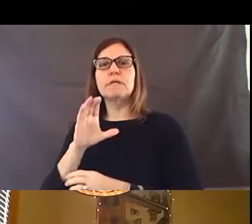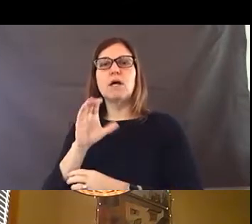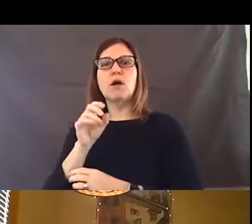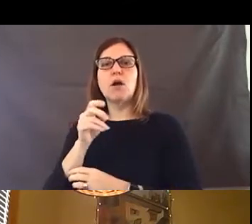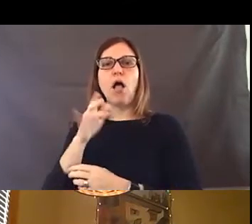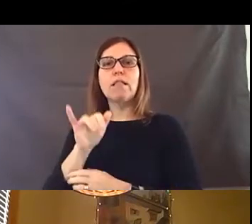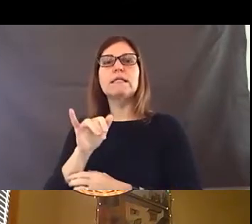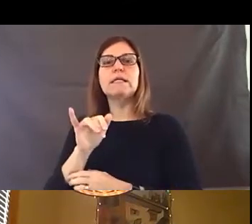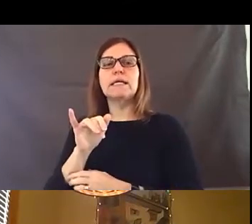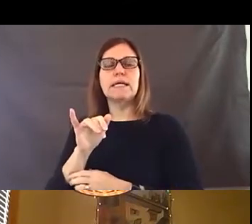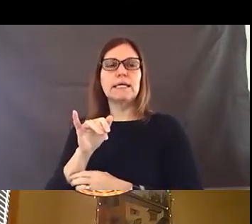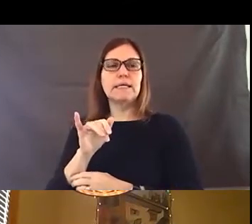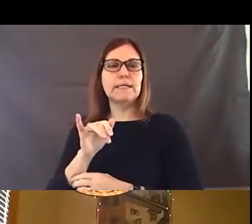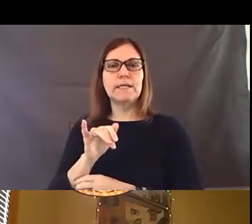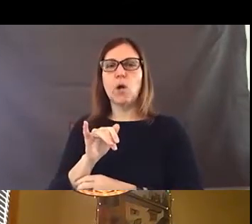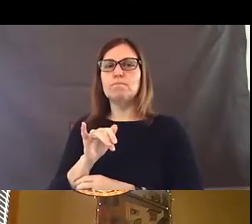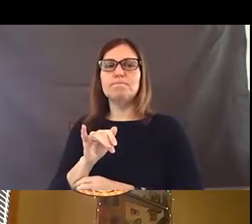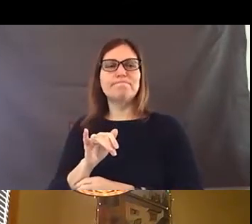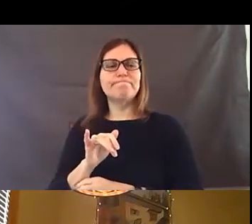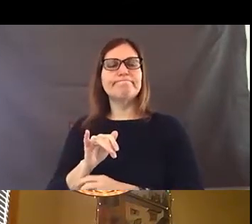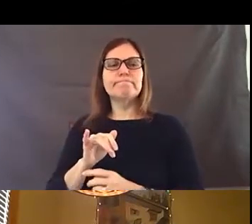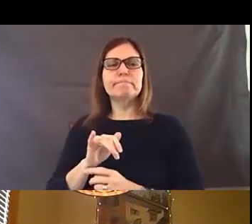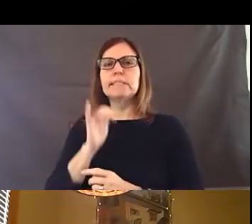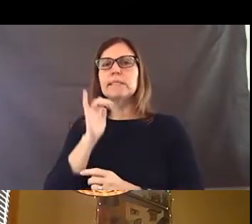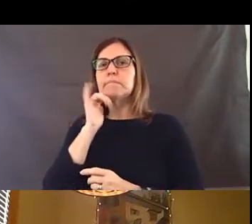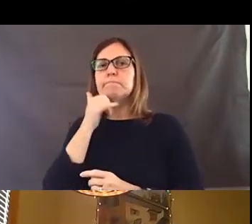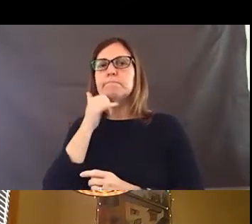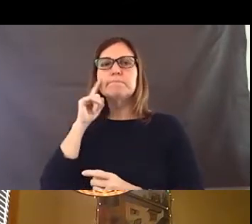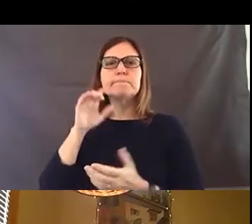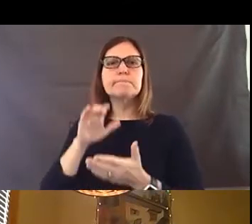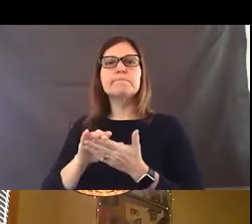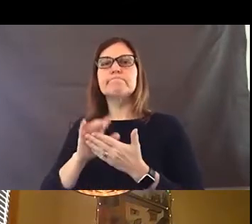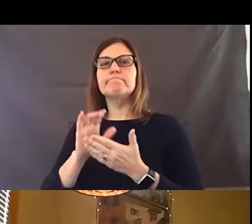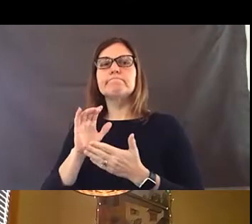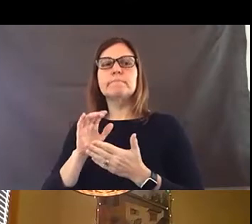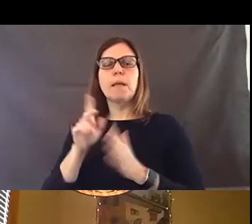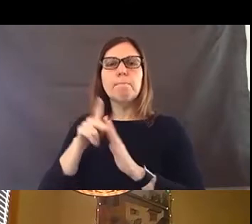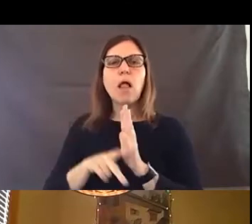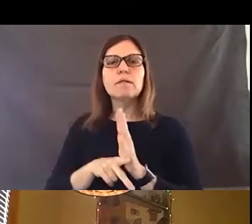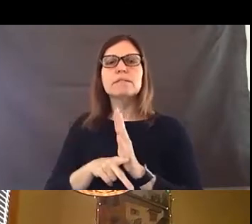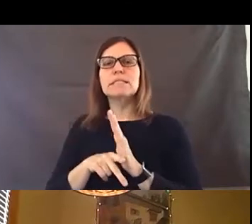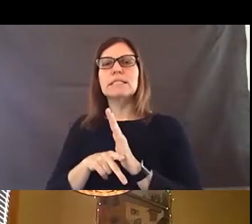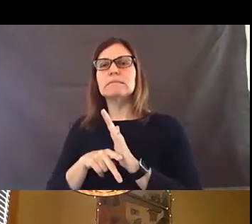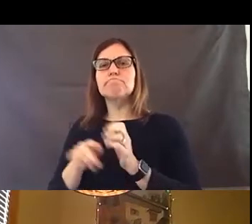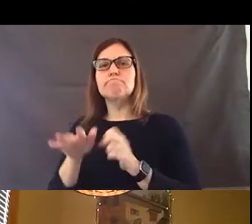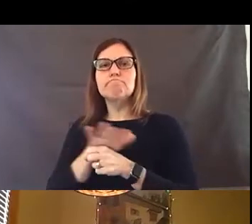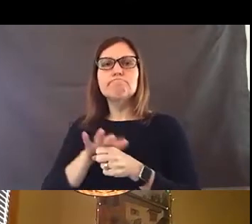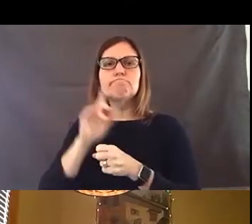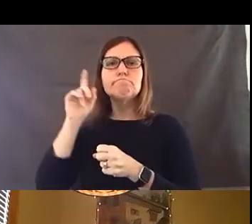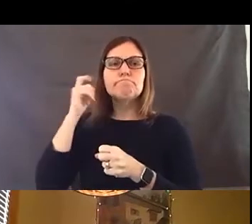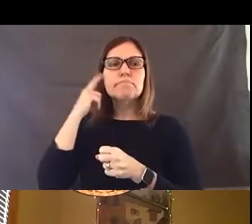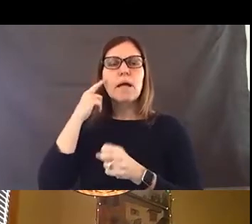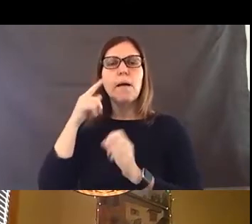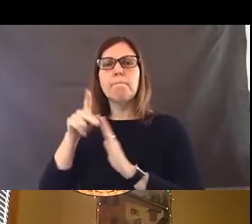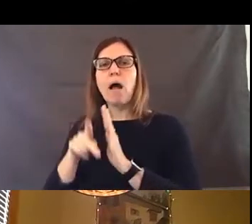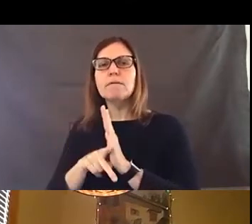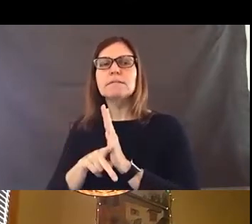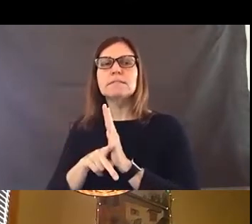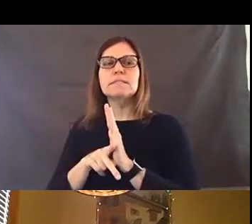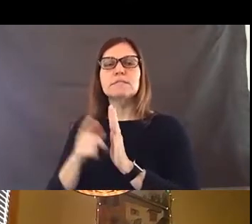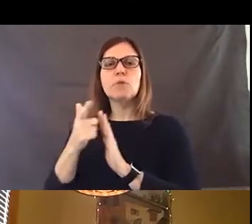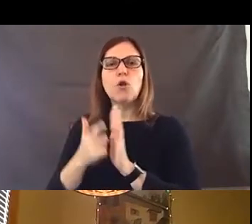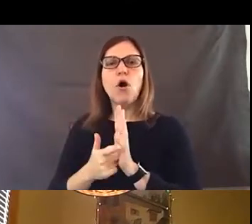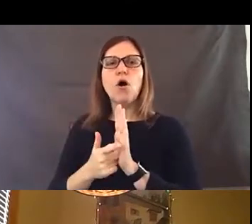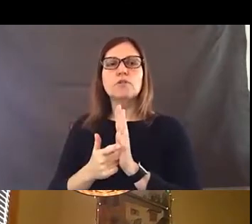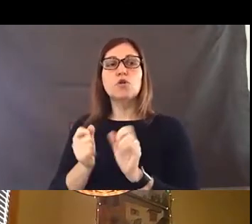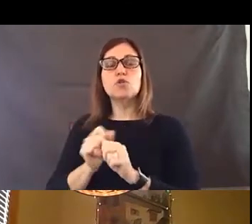ill-conceived federal policies and laws, and municipal policies and laws, to make sure that we can, to help you